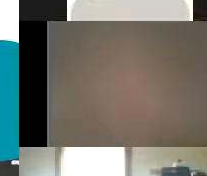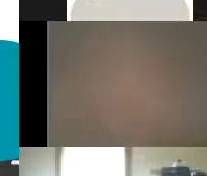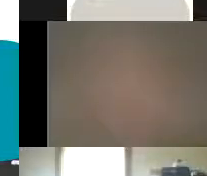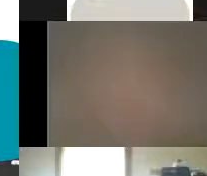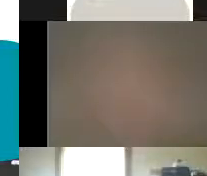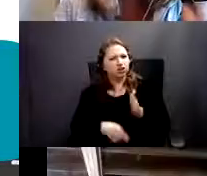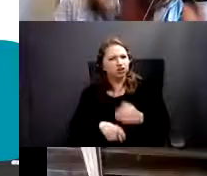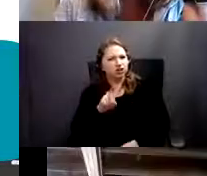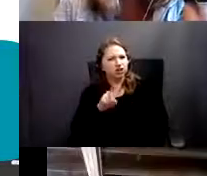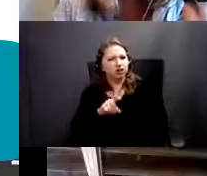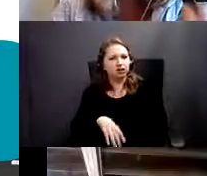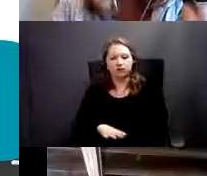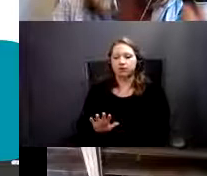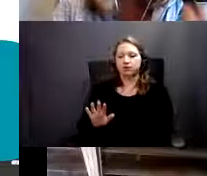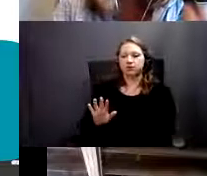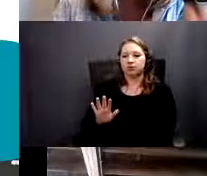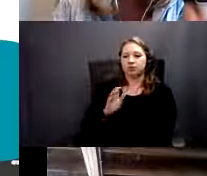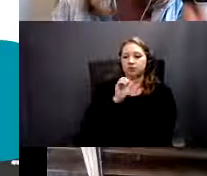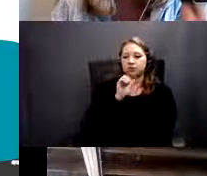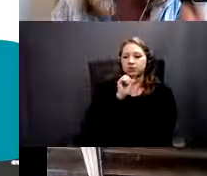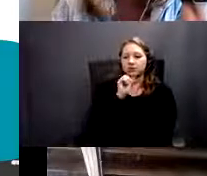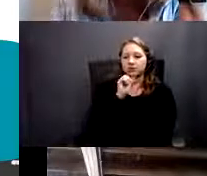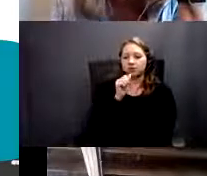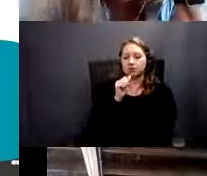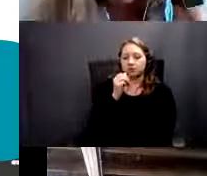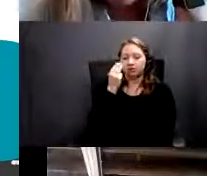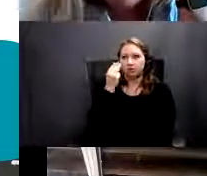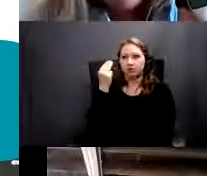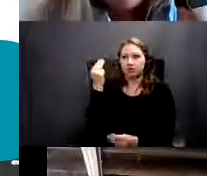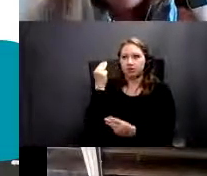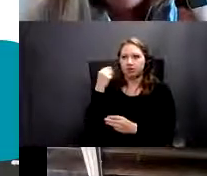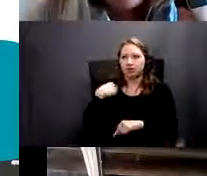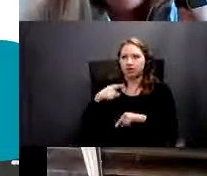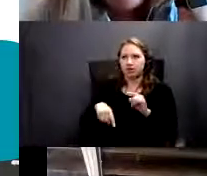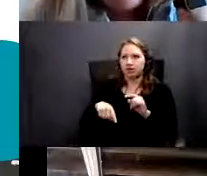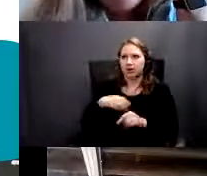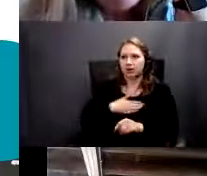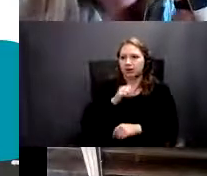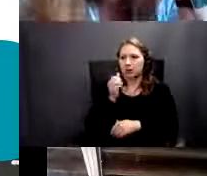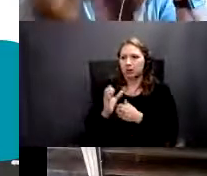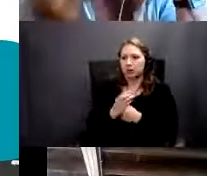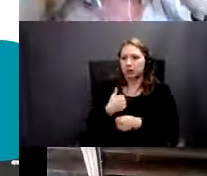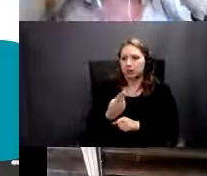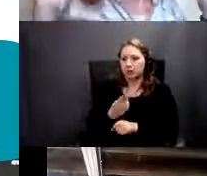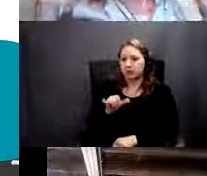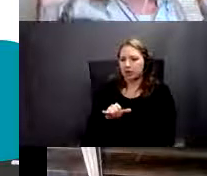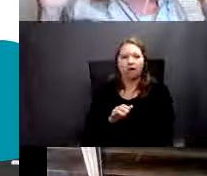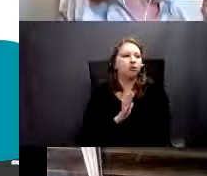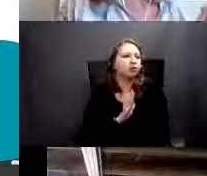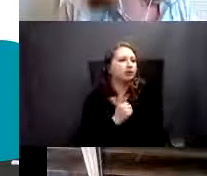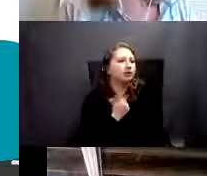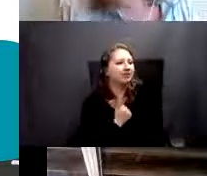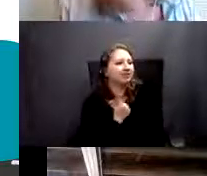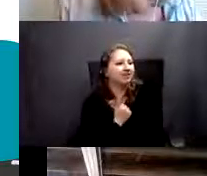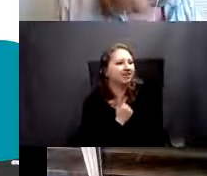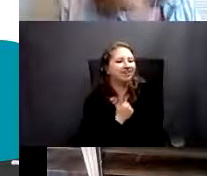Oh my gosh, please don't tell me to have to use my memory. Oh, I apologize for that. No, off the top of